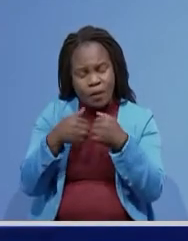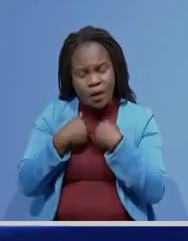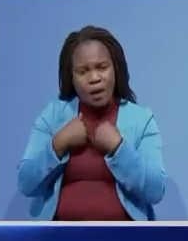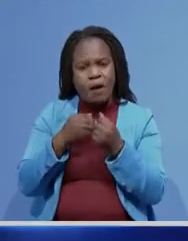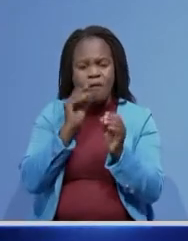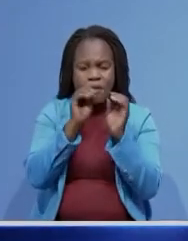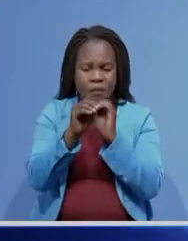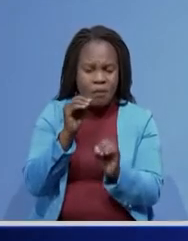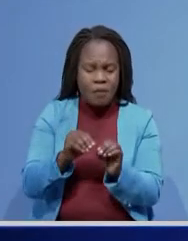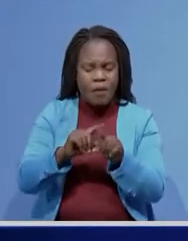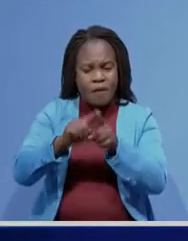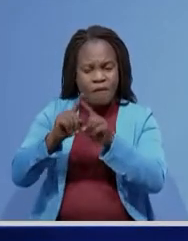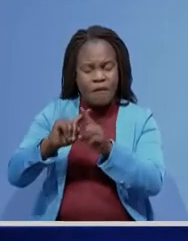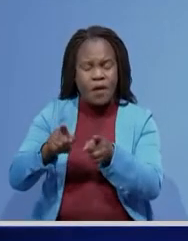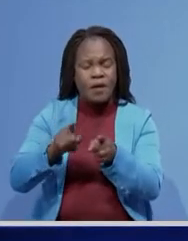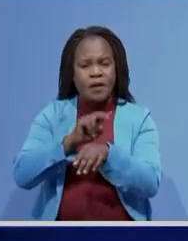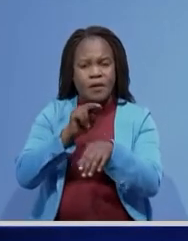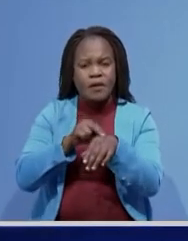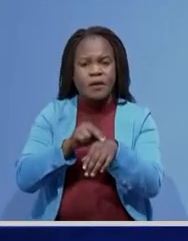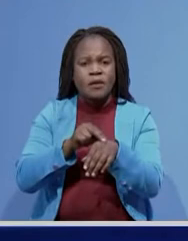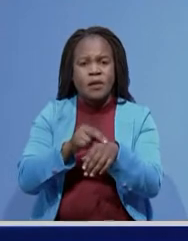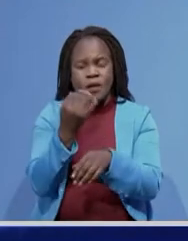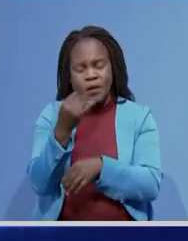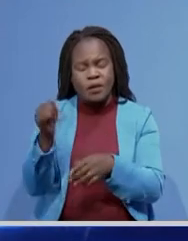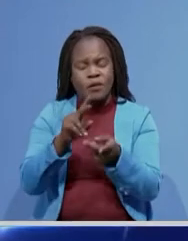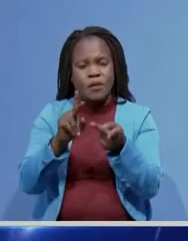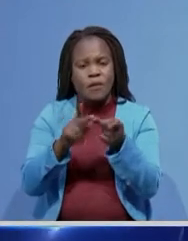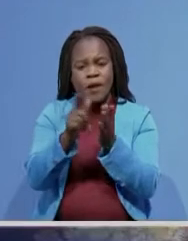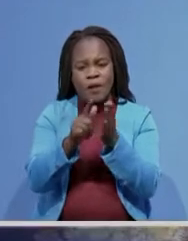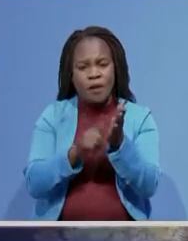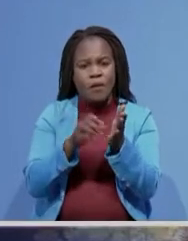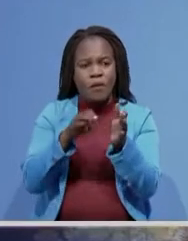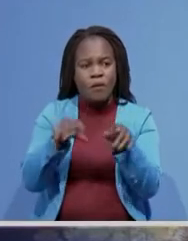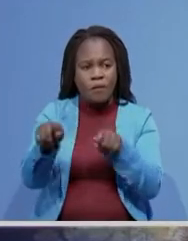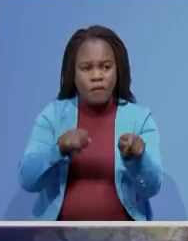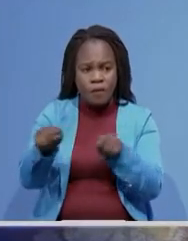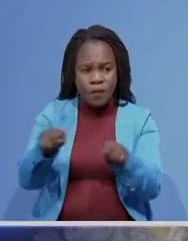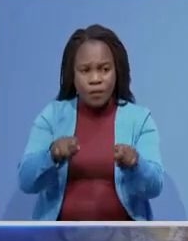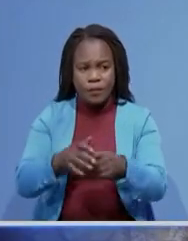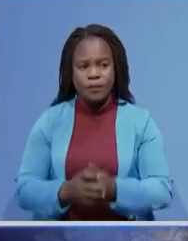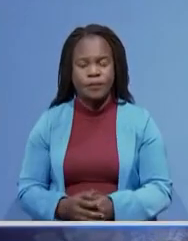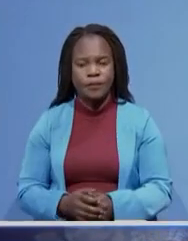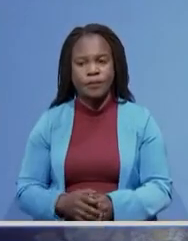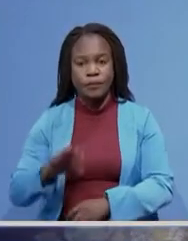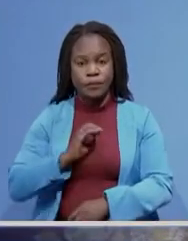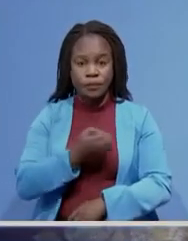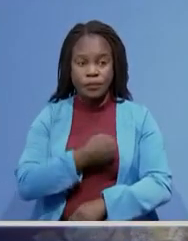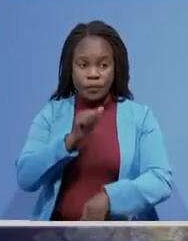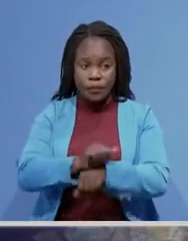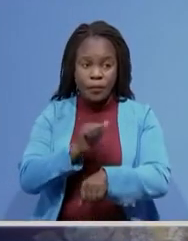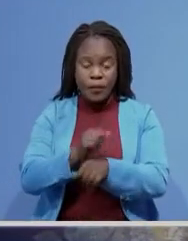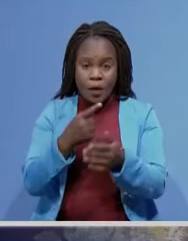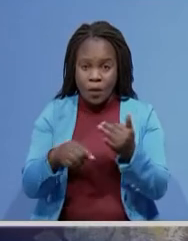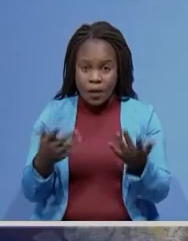various pressing national issues such as the rule of law. Our role is to weigh